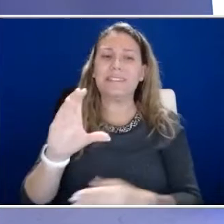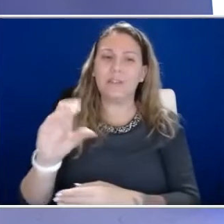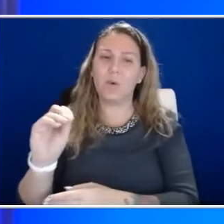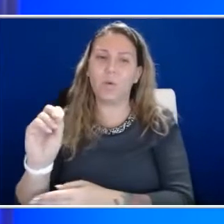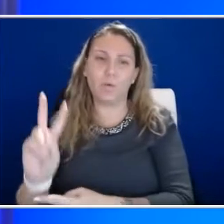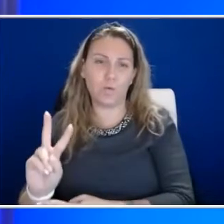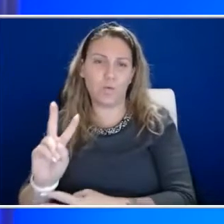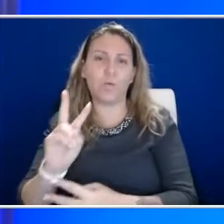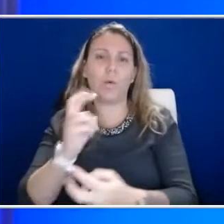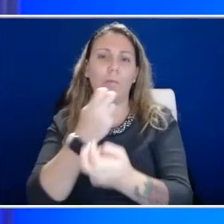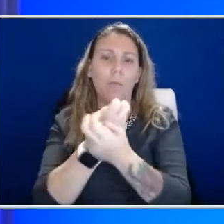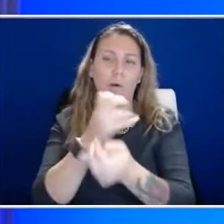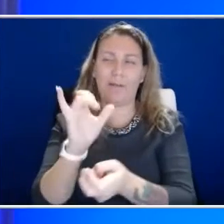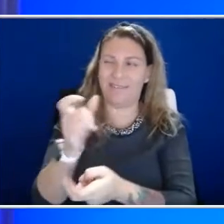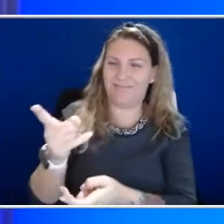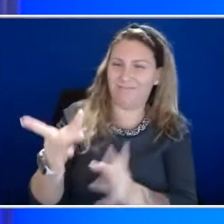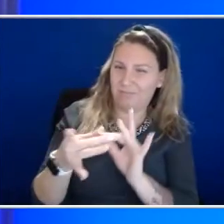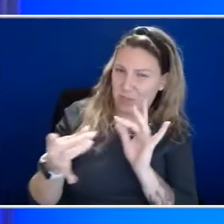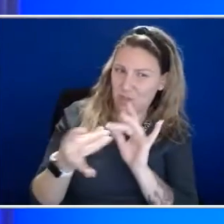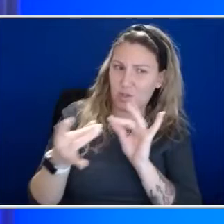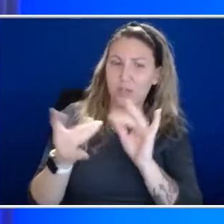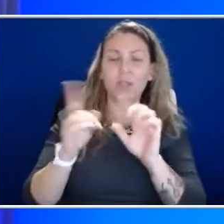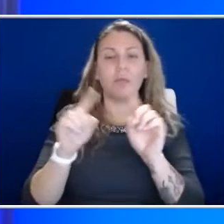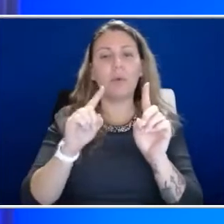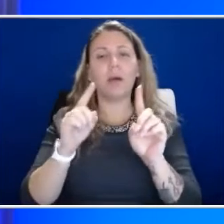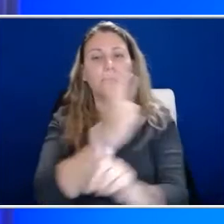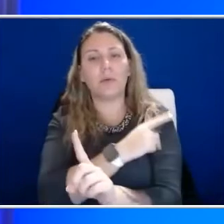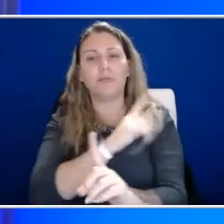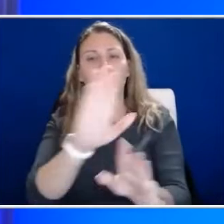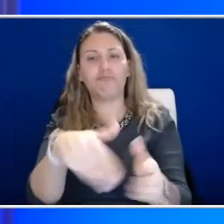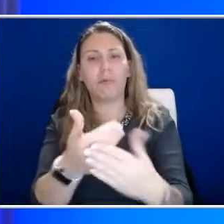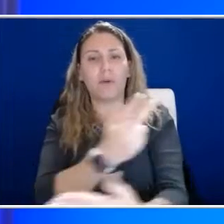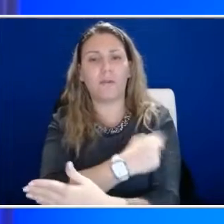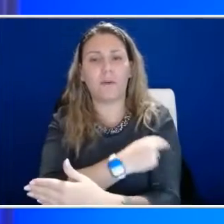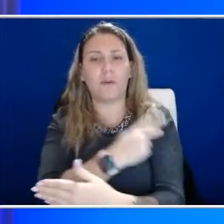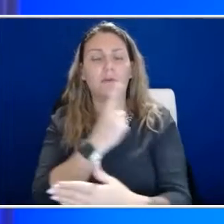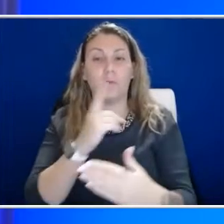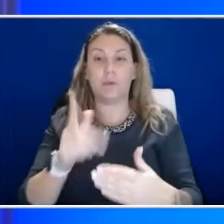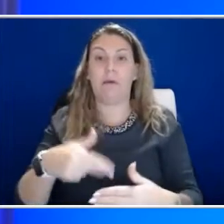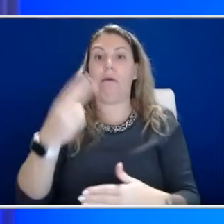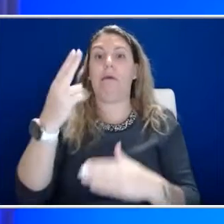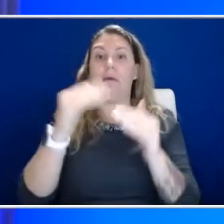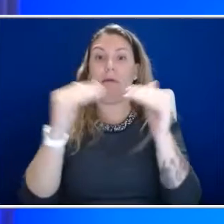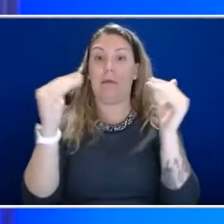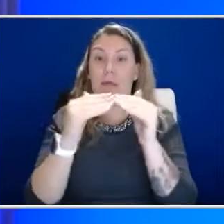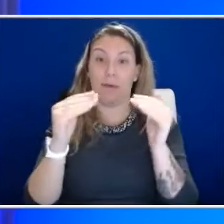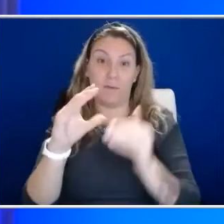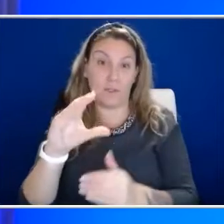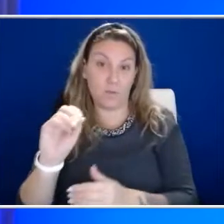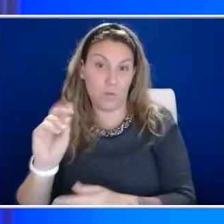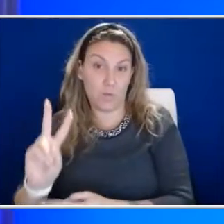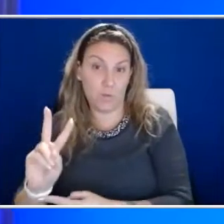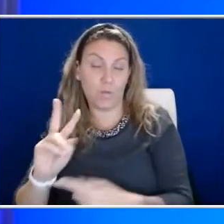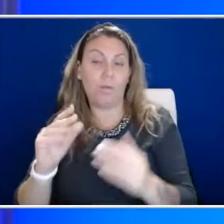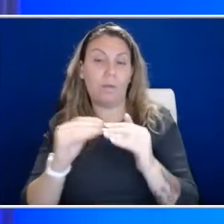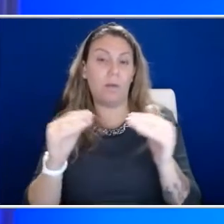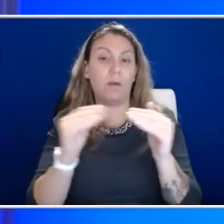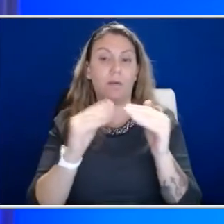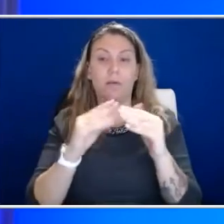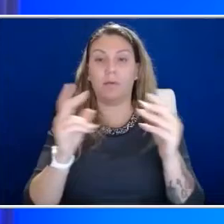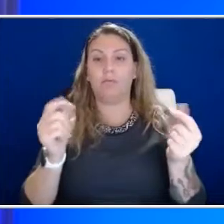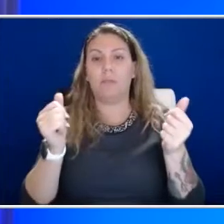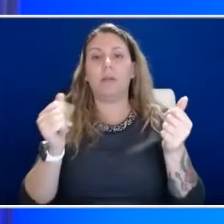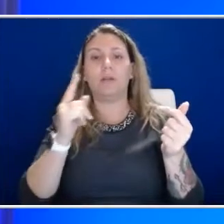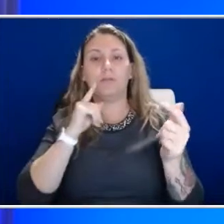saying. If we have a patient who arrives at our hospital with a high level of carbon monoxide level, it would be immediately kind of